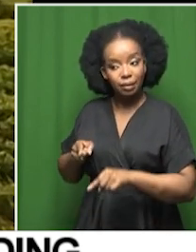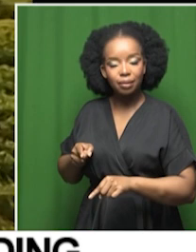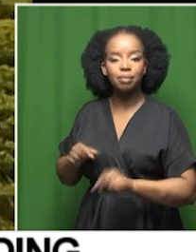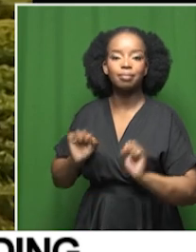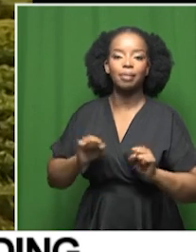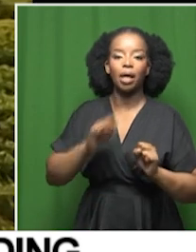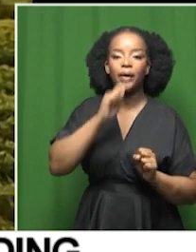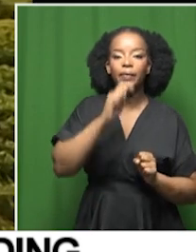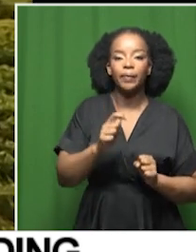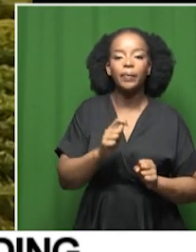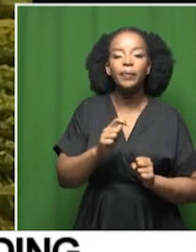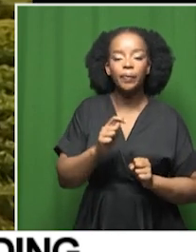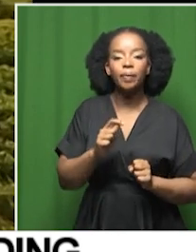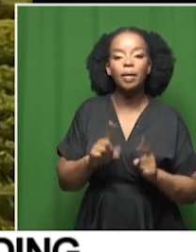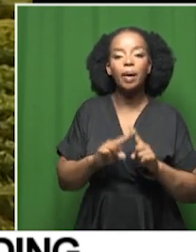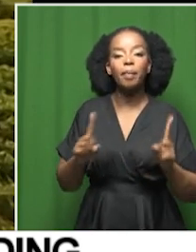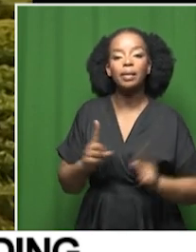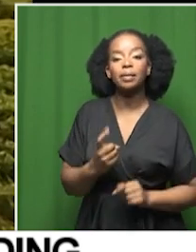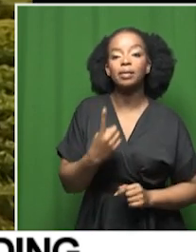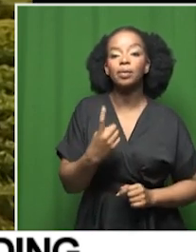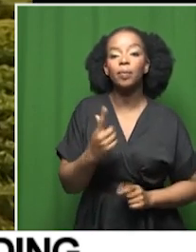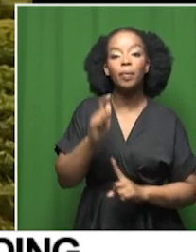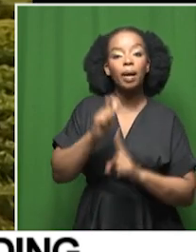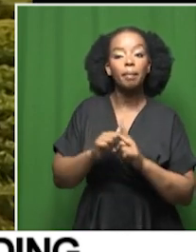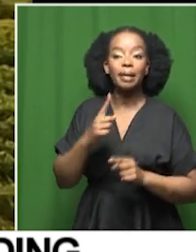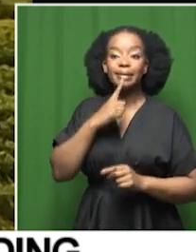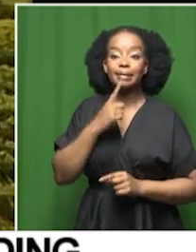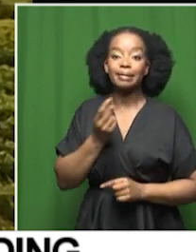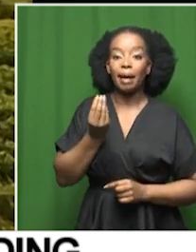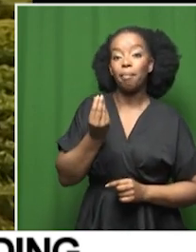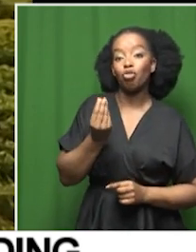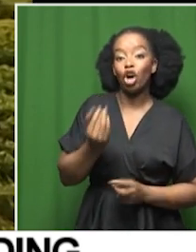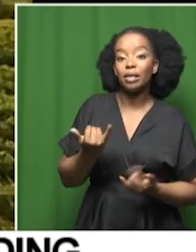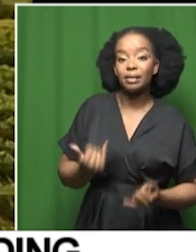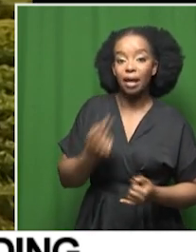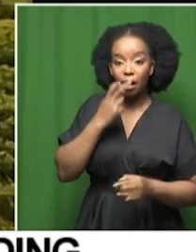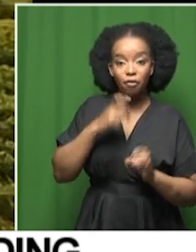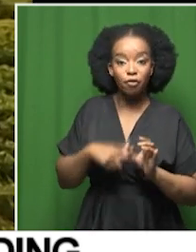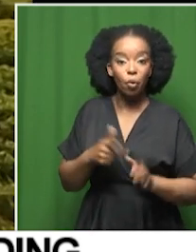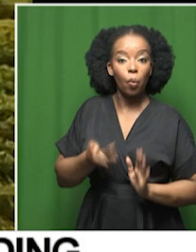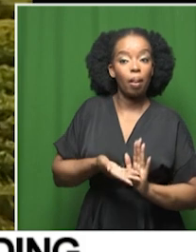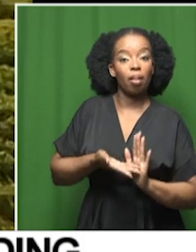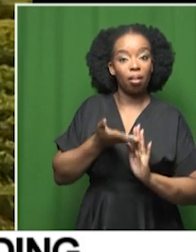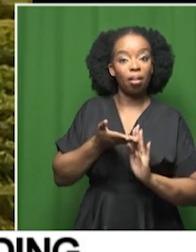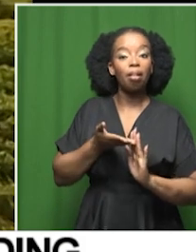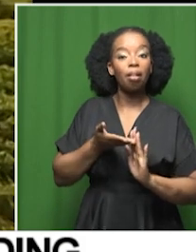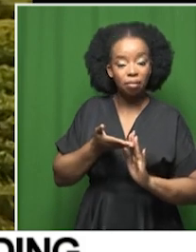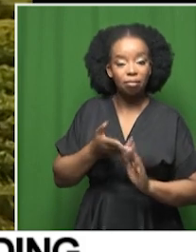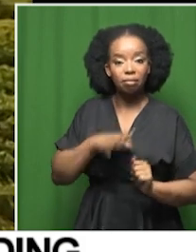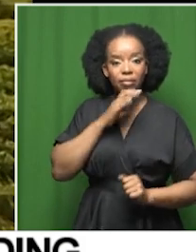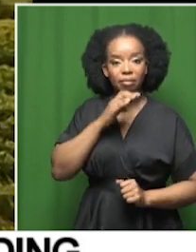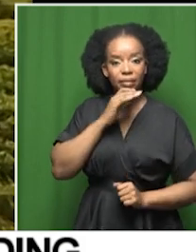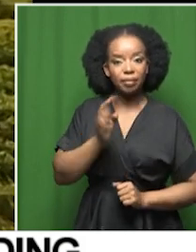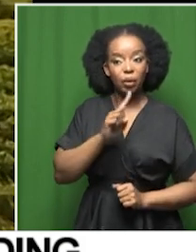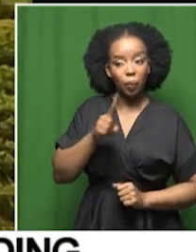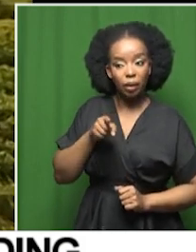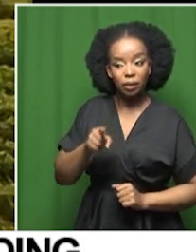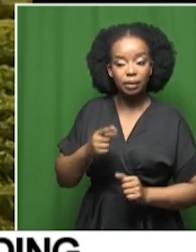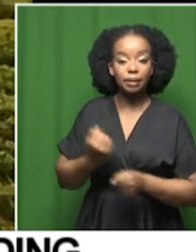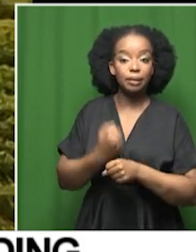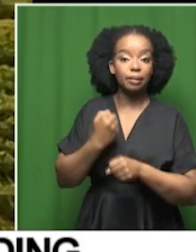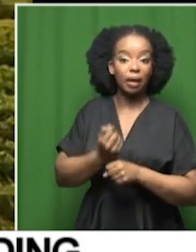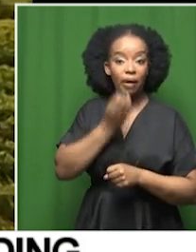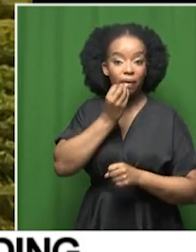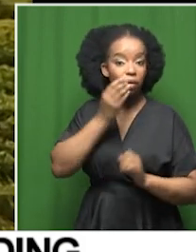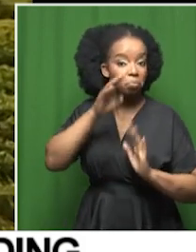But I think once one talks about real price spikes will be brought up, you know, and whether or not that will be brought on by potential shortages,